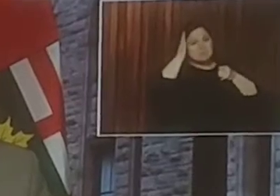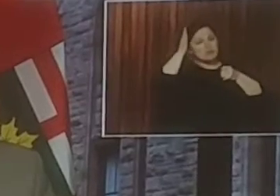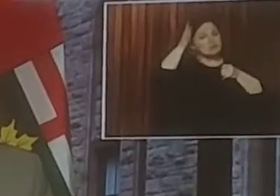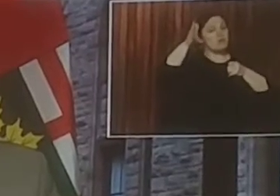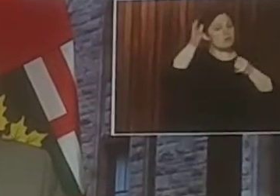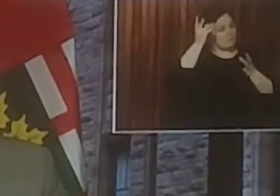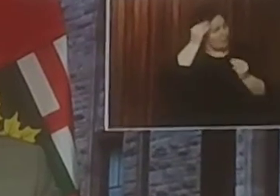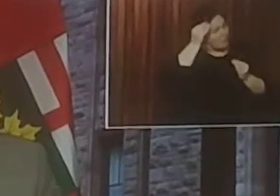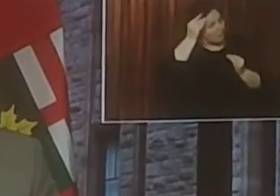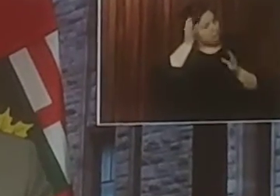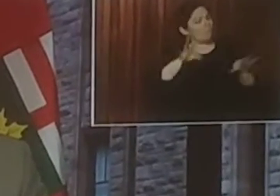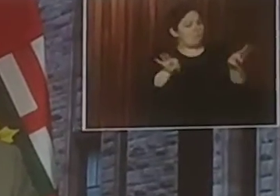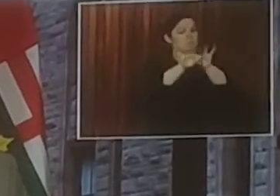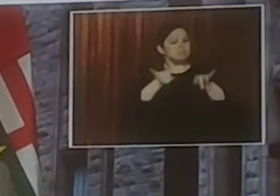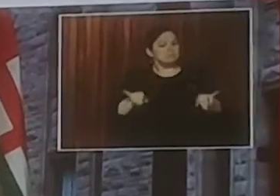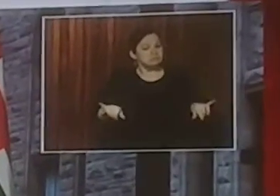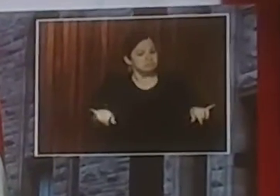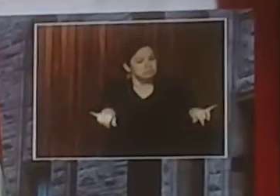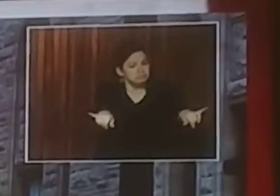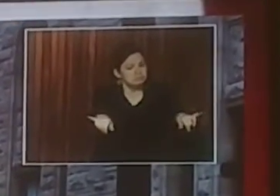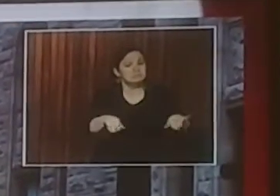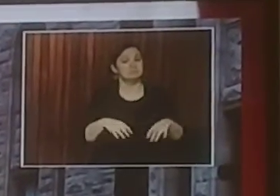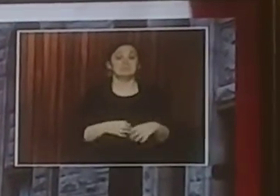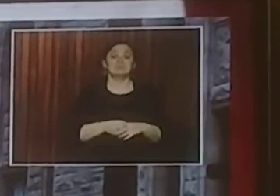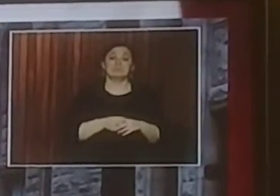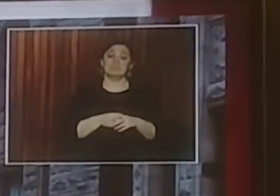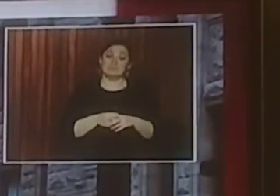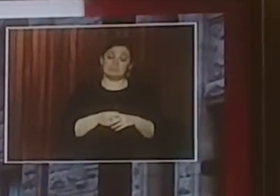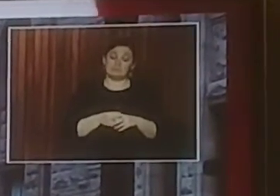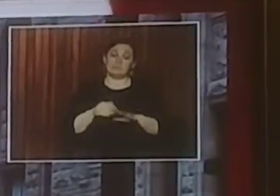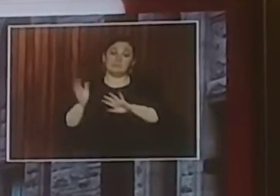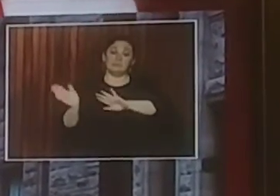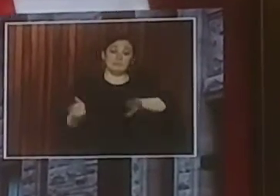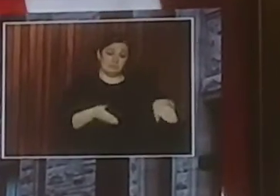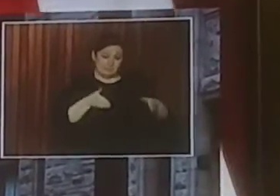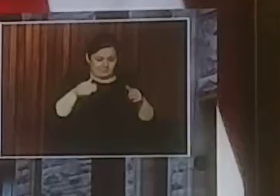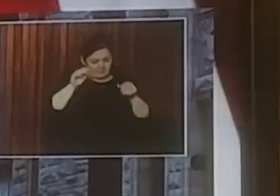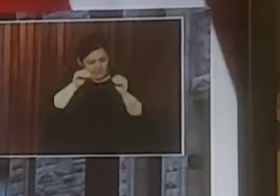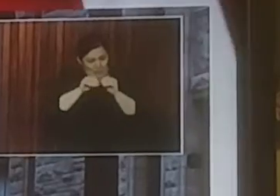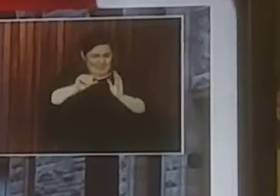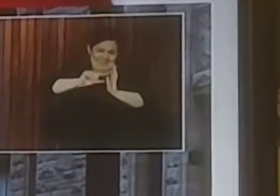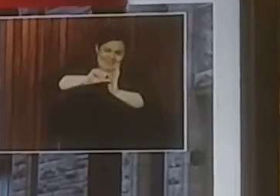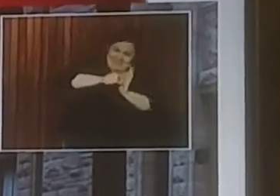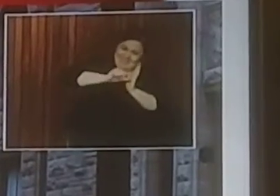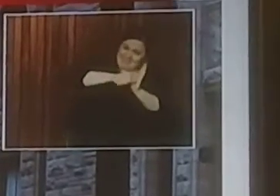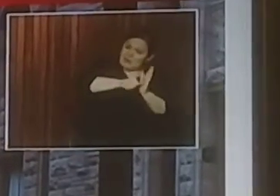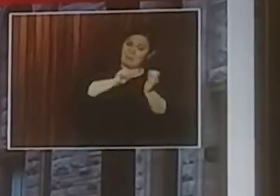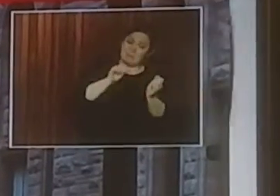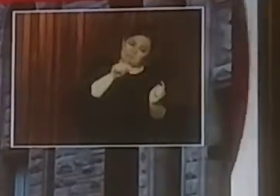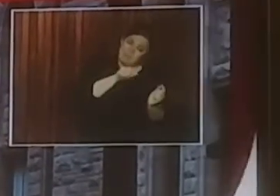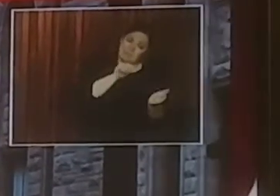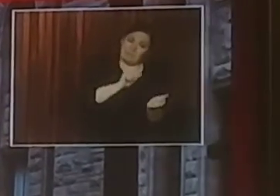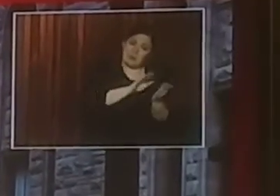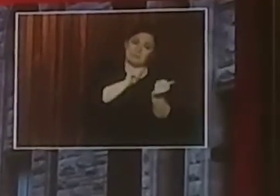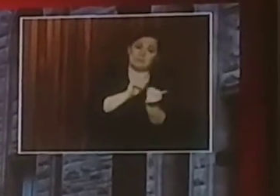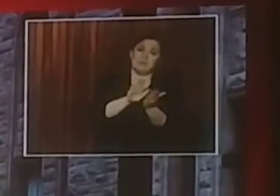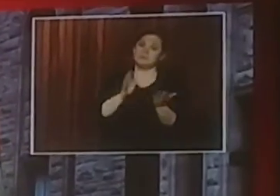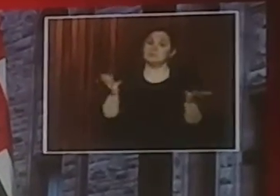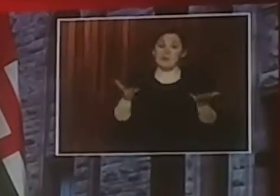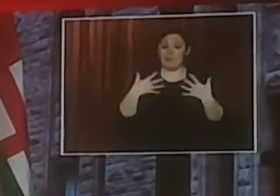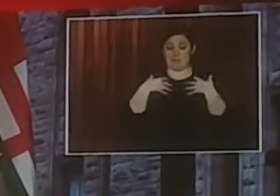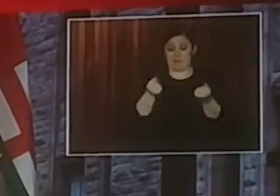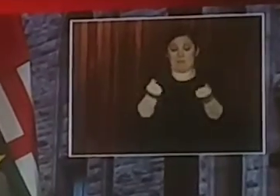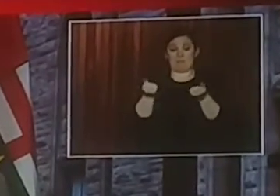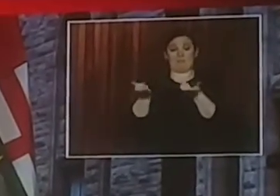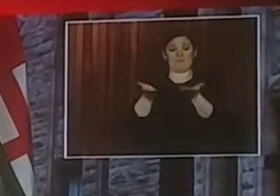those other areas I've talked about, we want to put more emphasis on as we seek if we have to ramp up some more public health measures, much like the cabinet